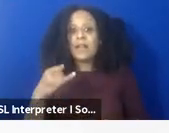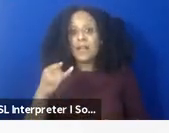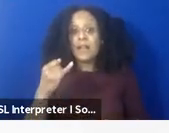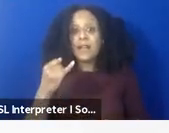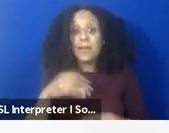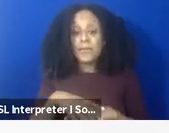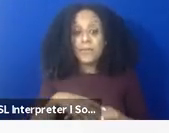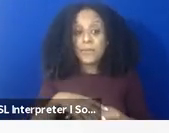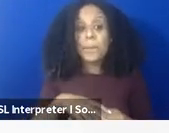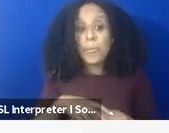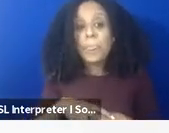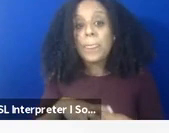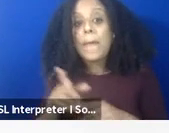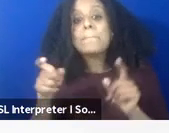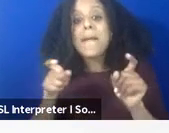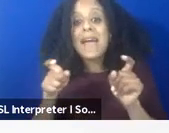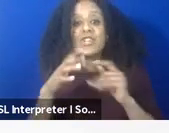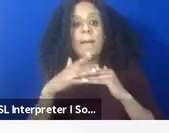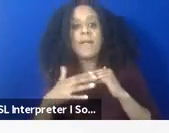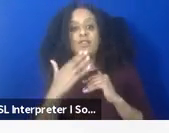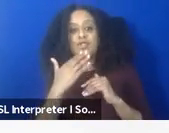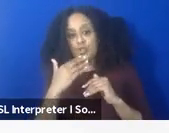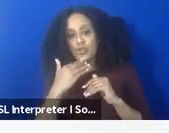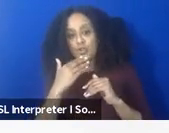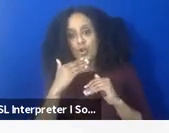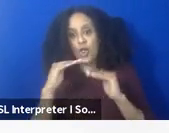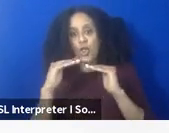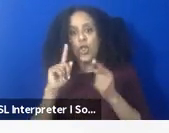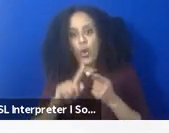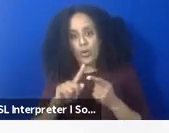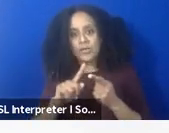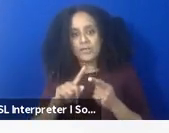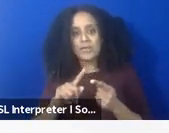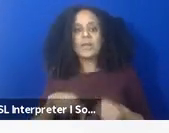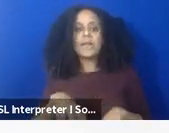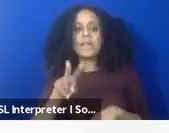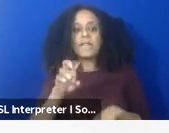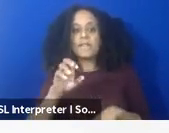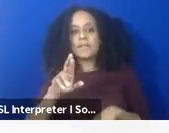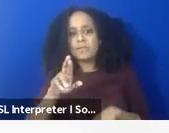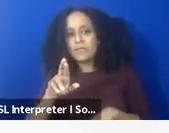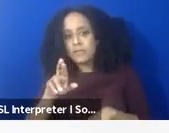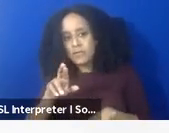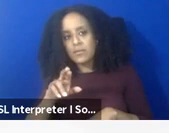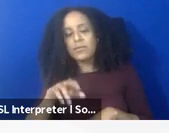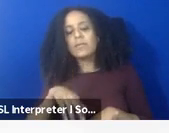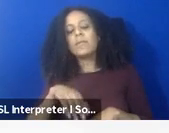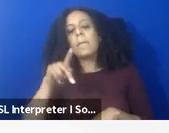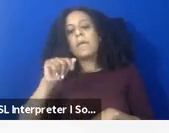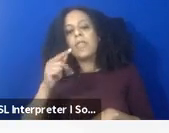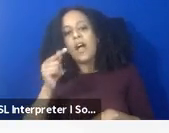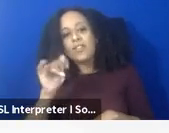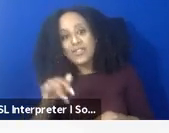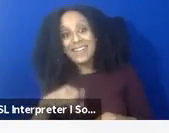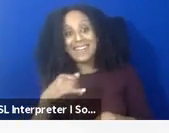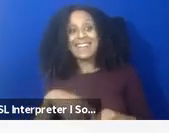present. So managing blood sugar lowers the risk of vestibular pathology. It lowers the risk of BPPV. And if someone is already